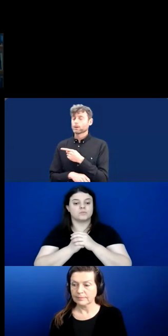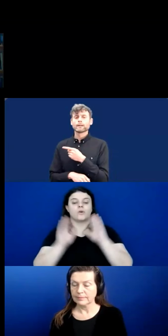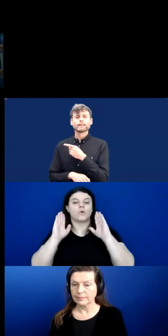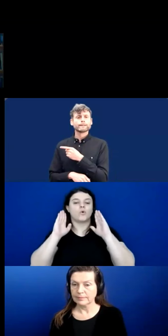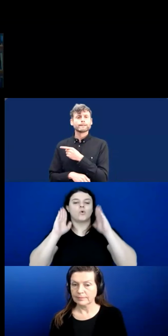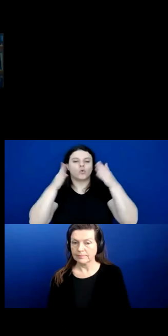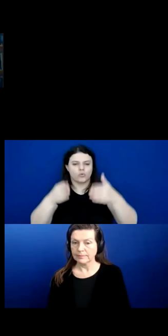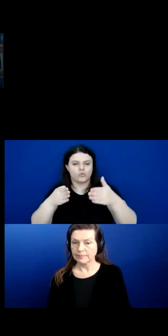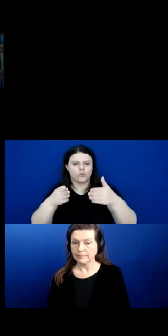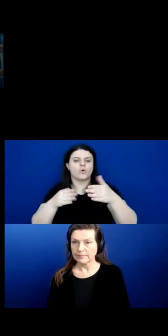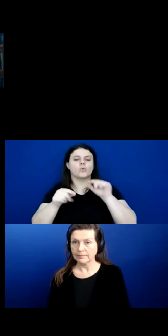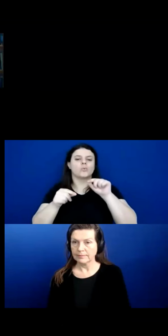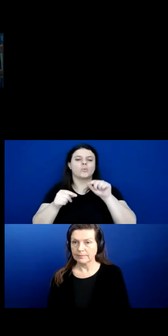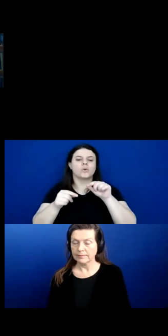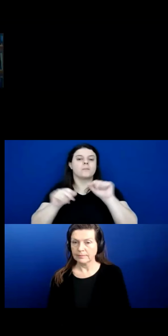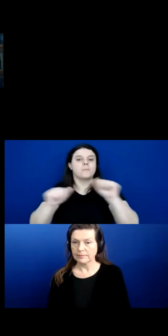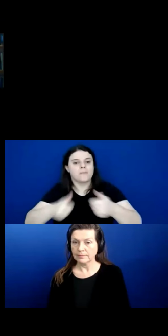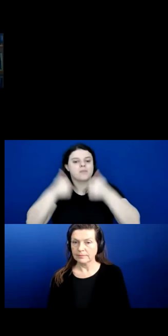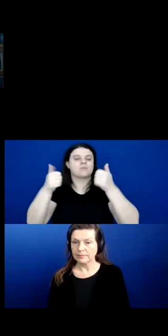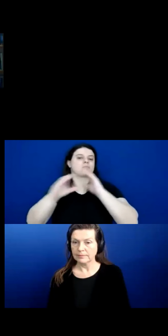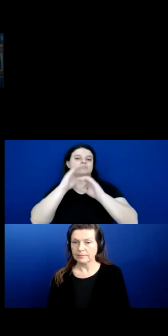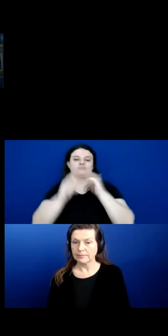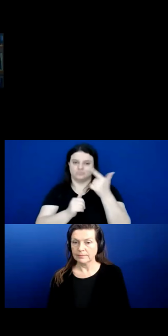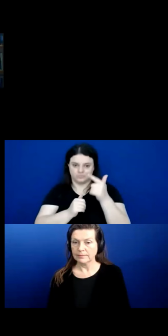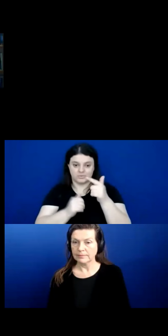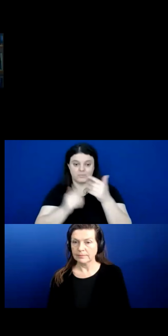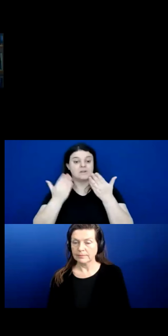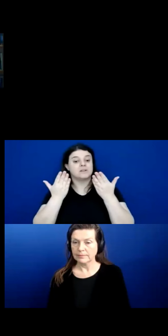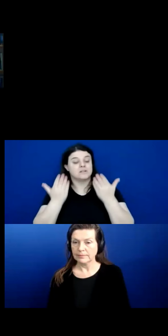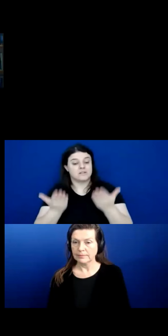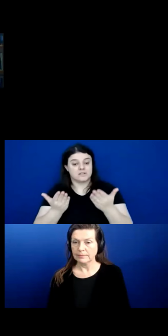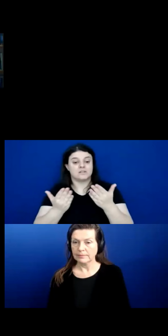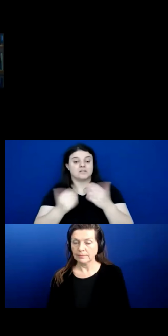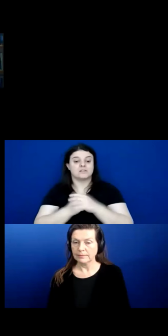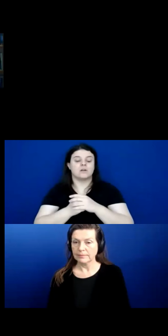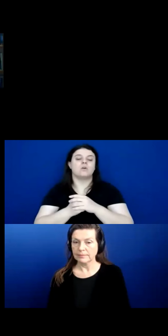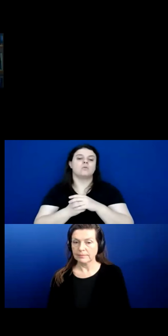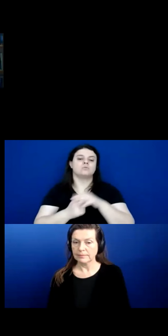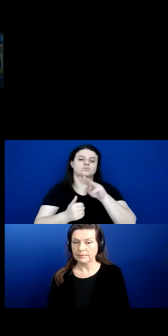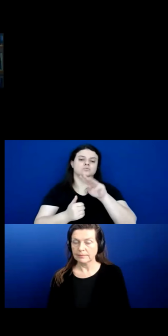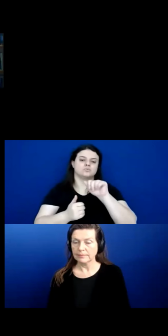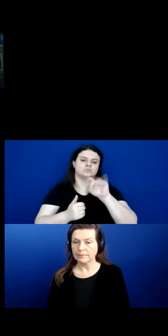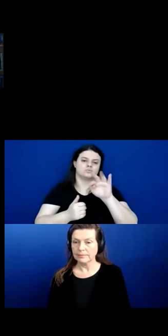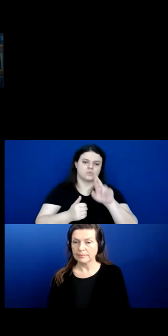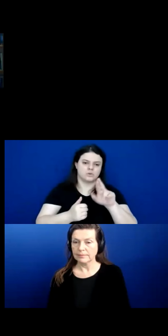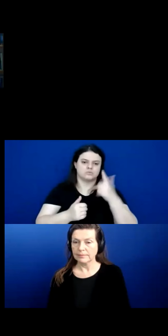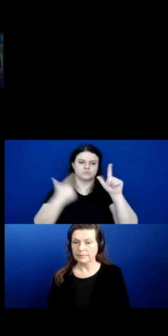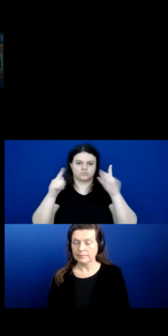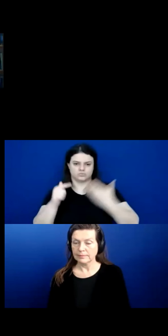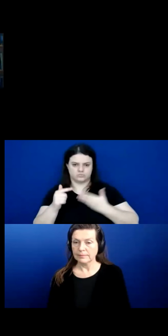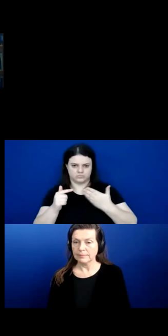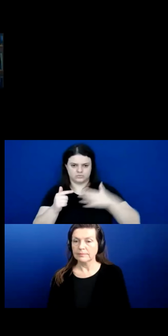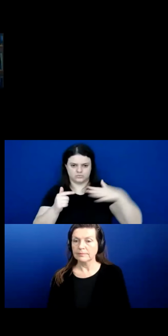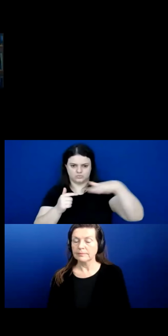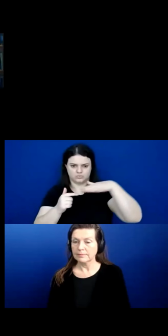of communication. So Woldhuis and colleagues investigated in another study the content of